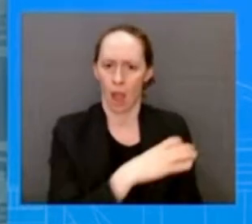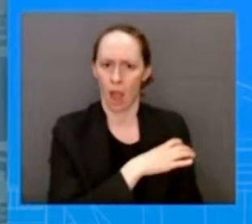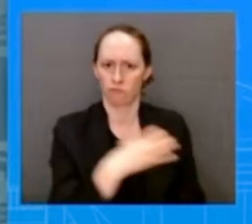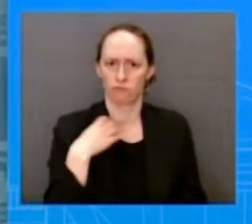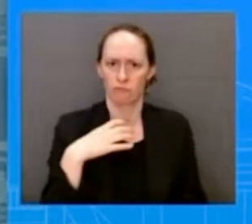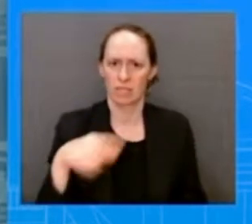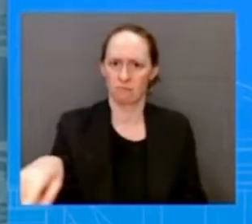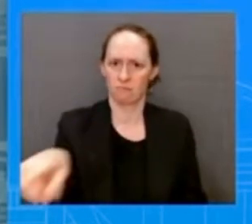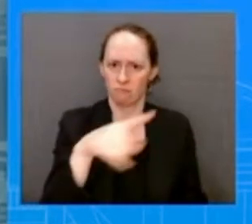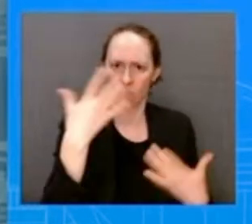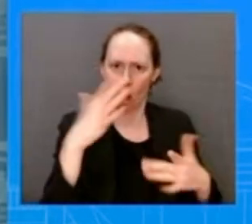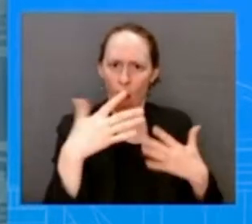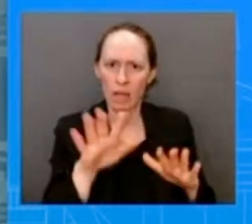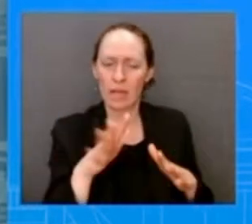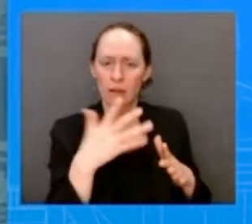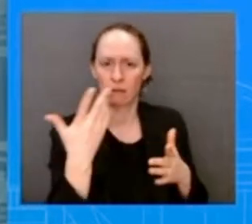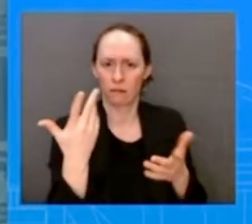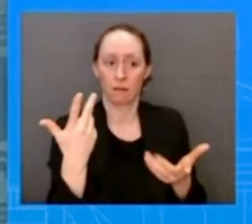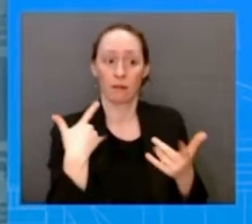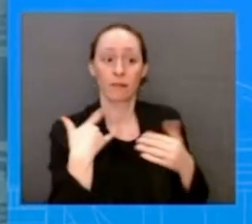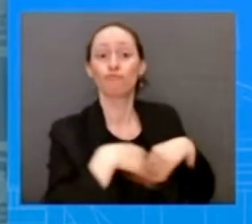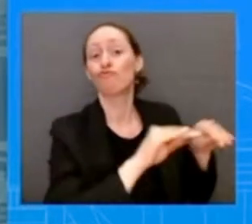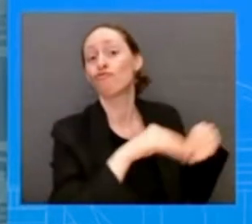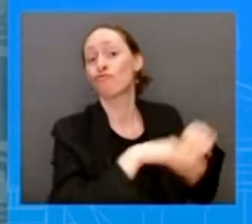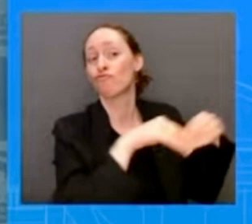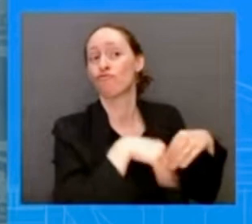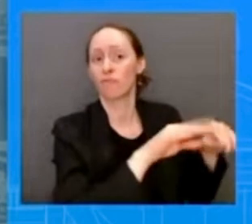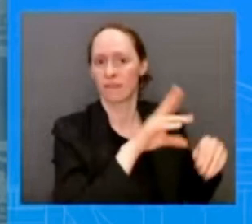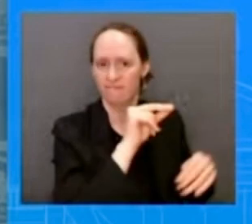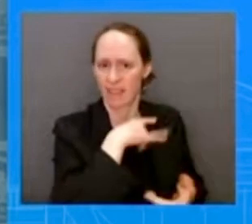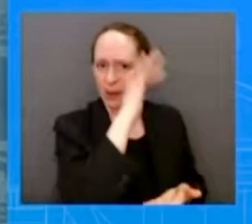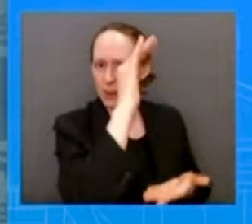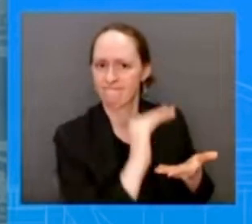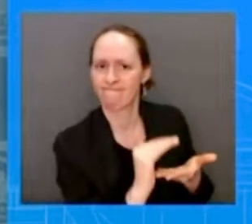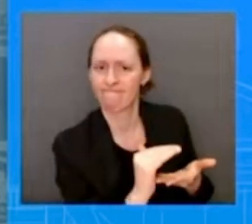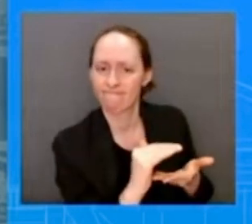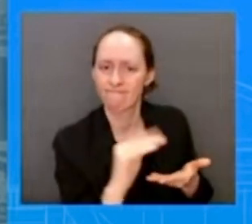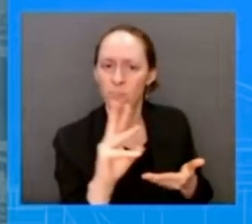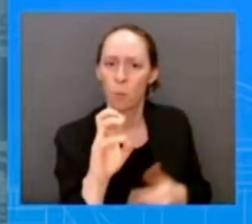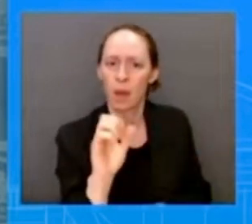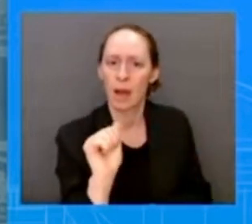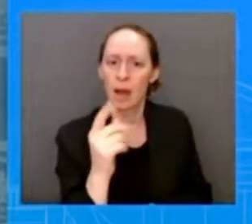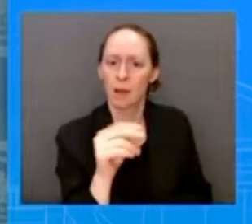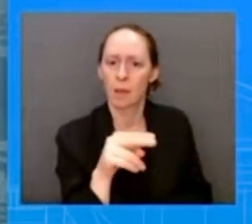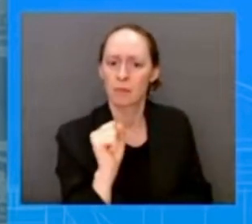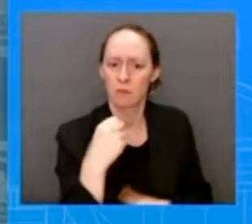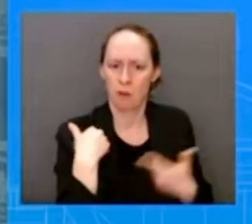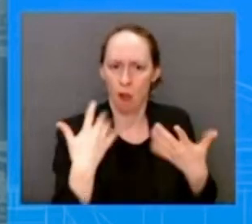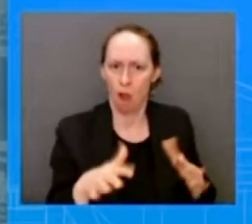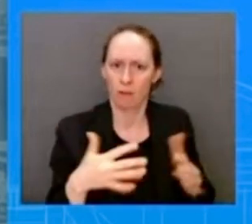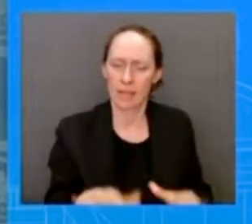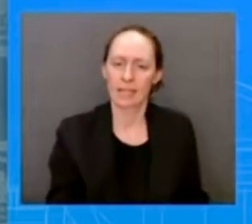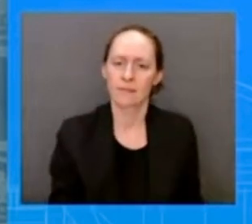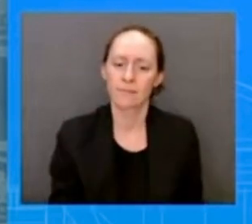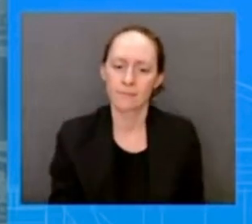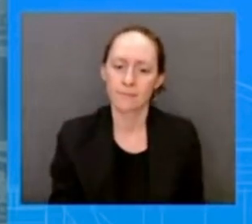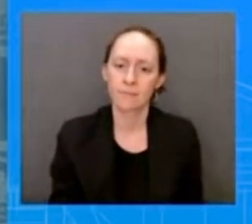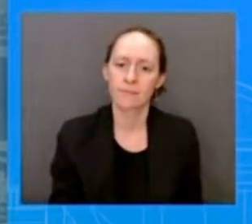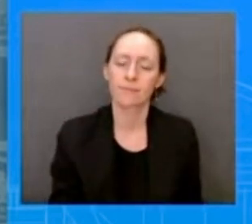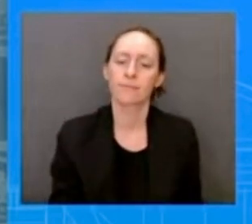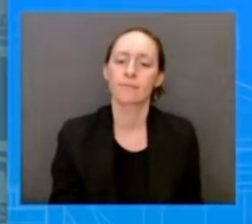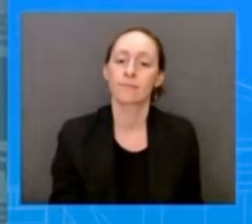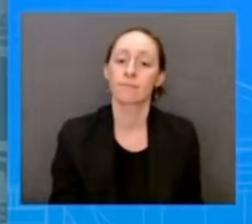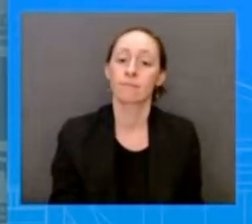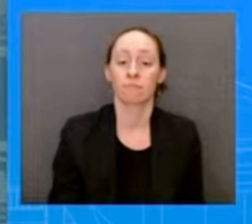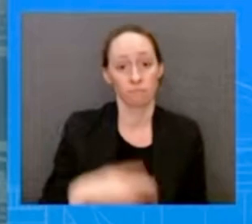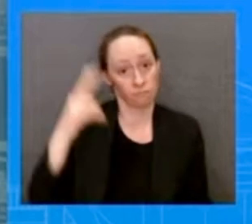on Monday, whenever it was that I talked to you about last, that they had visited Kyiv. They agreed to contribute $400 million